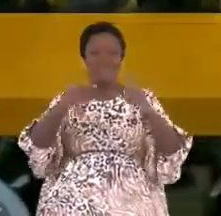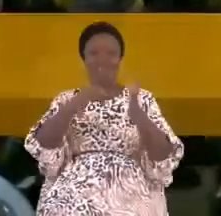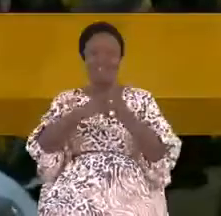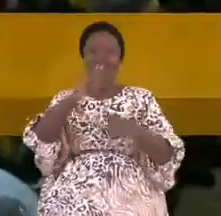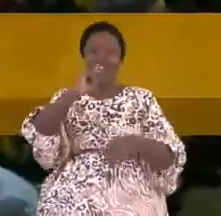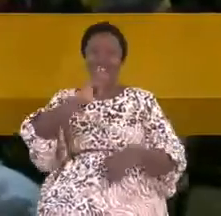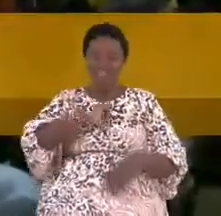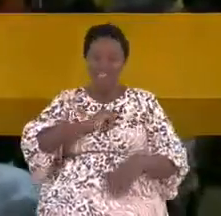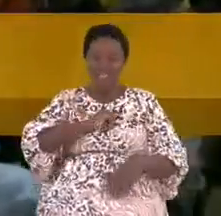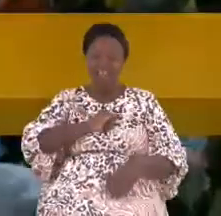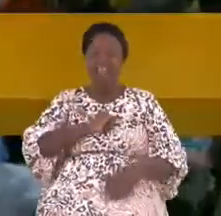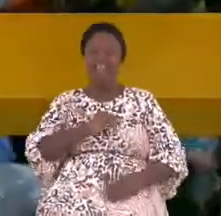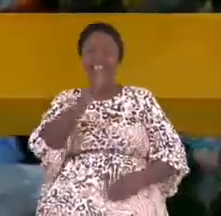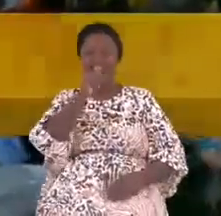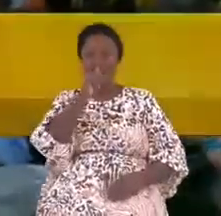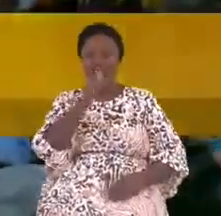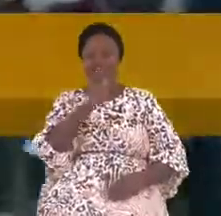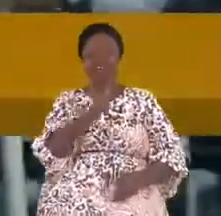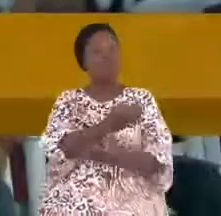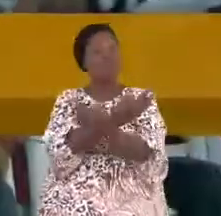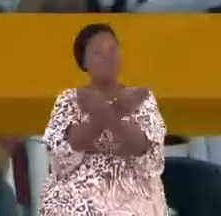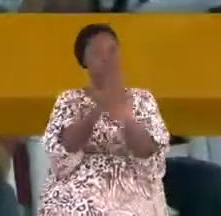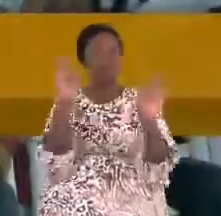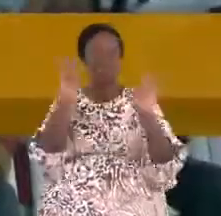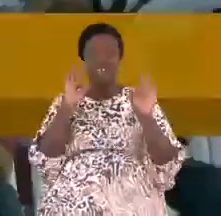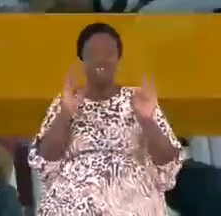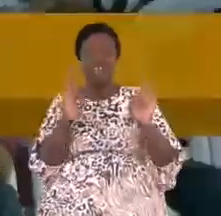i am free